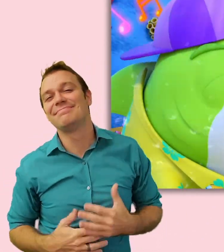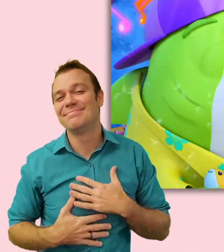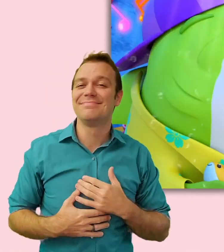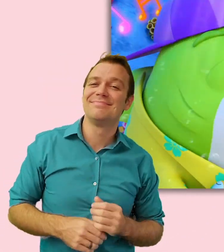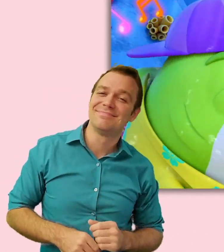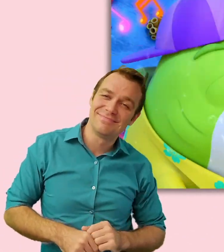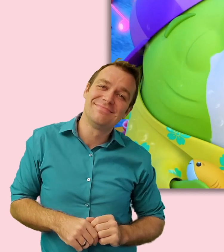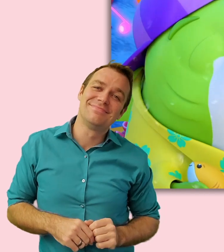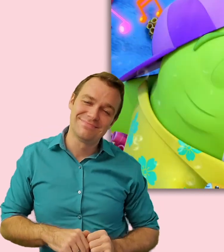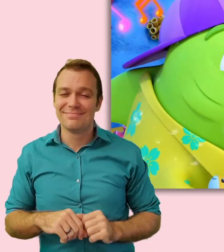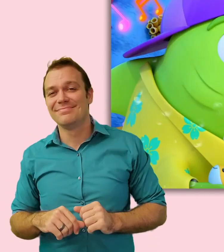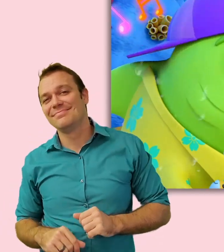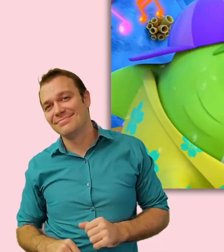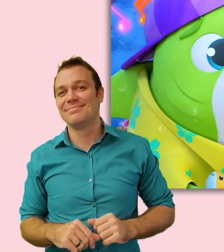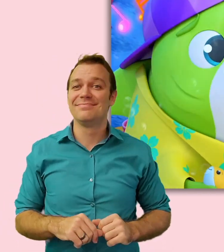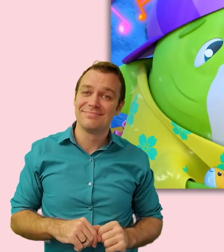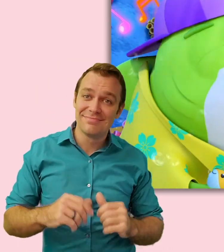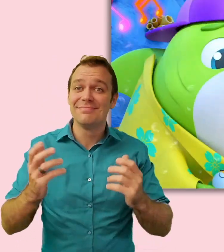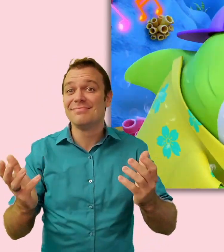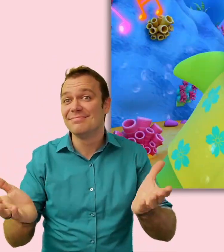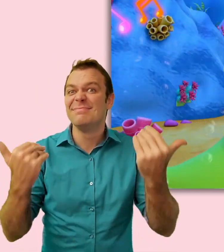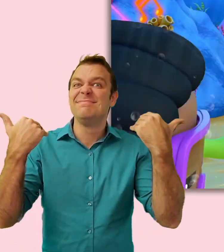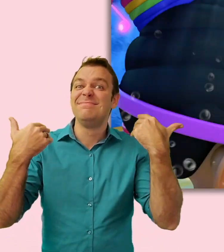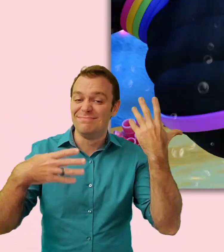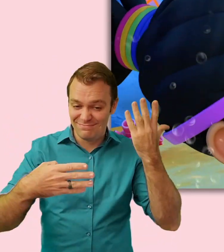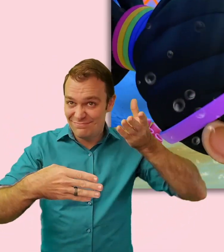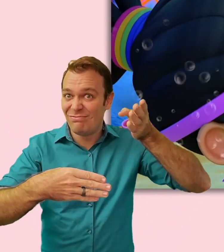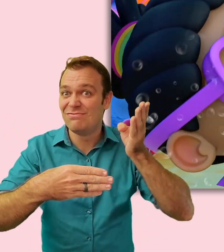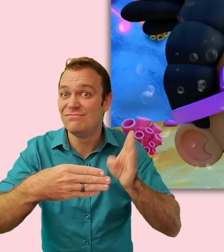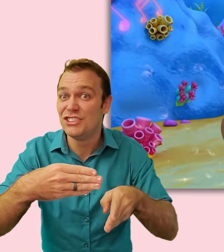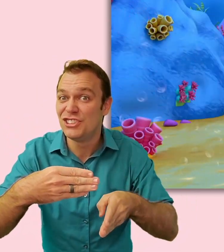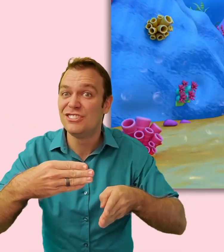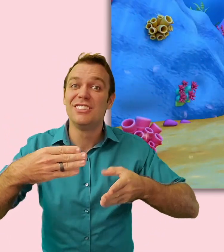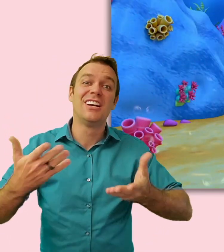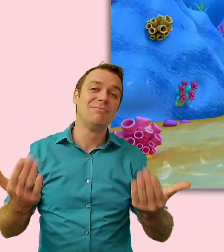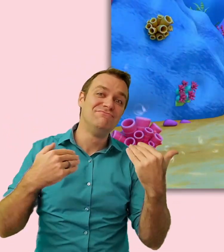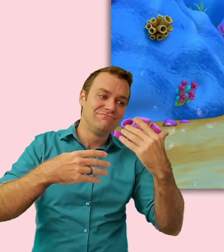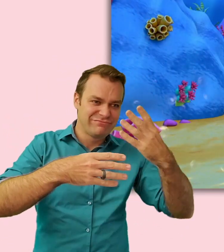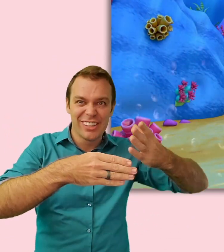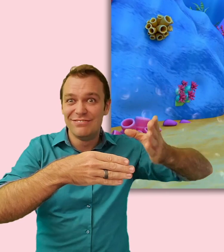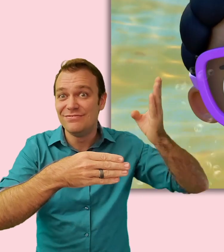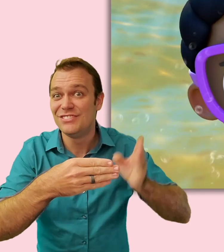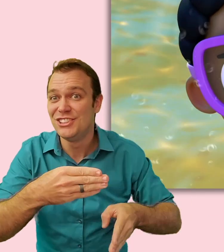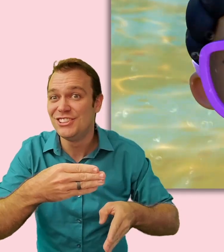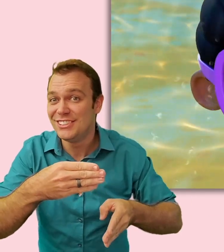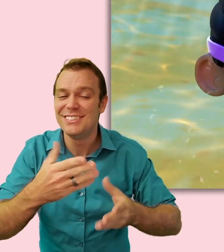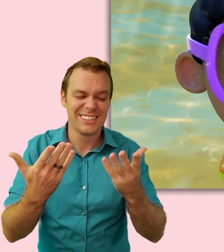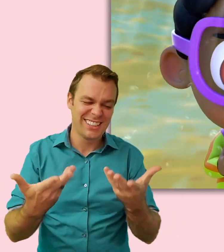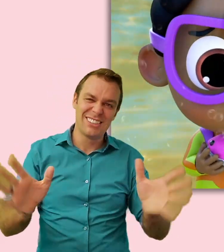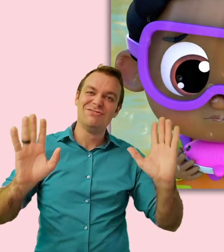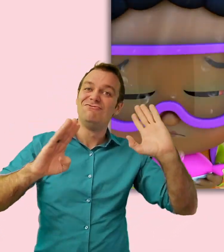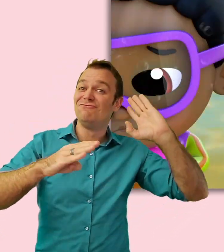La la la la la. It's the end do do do do do. It's the end do do do do